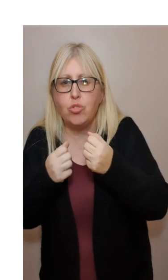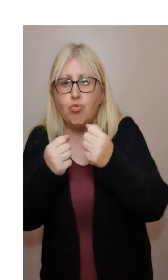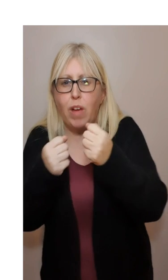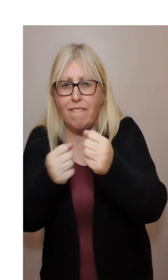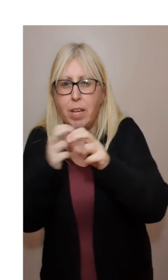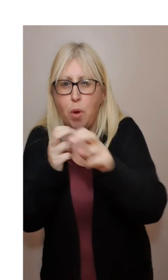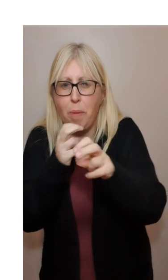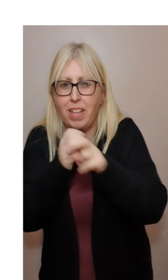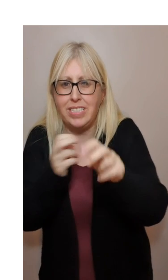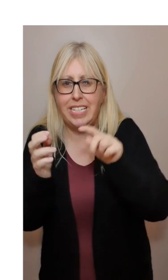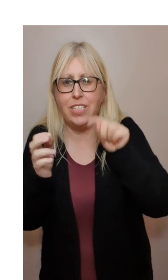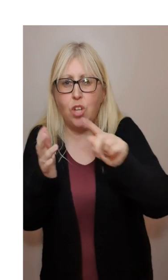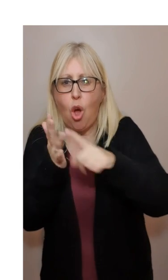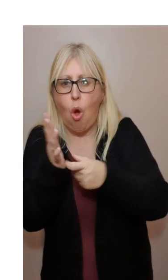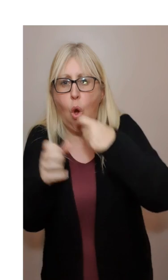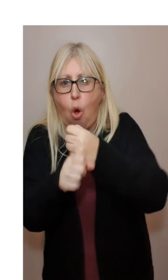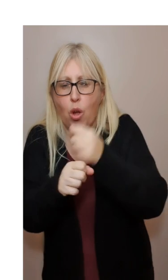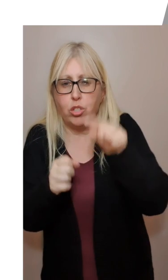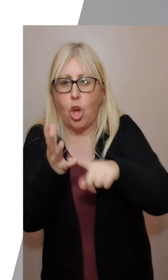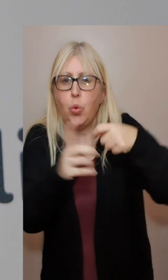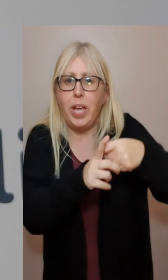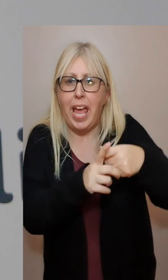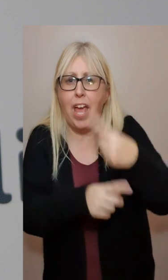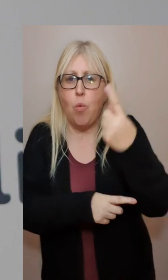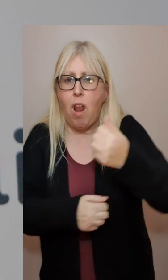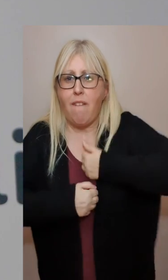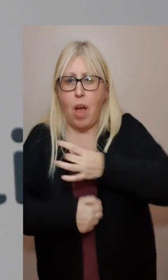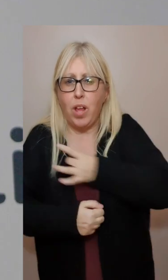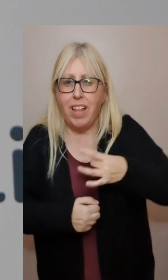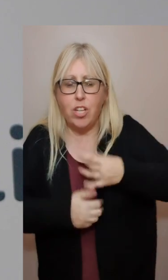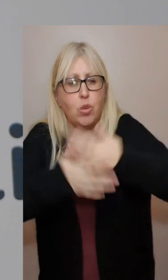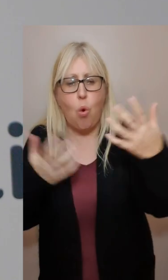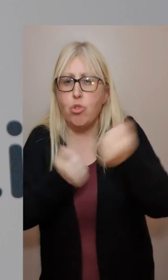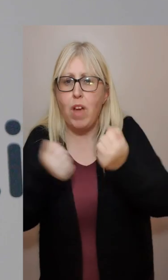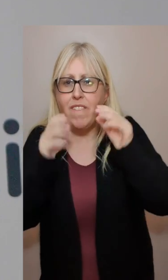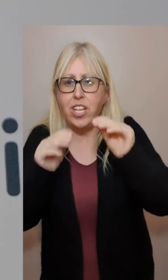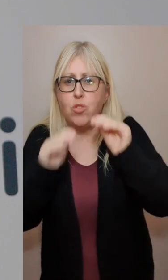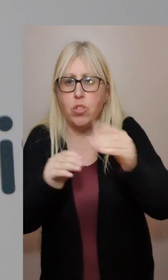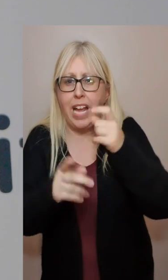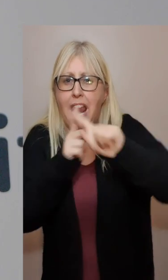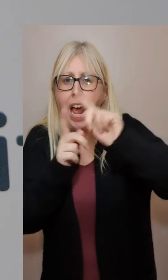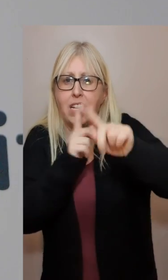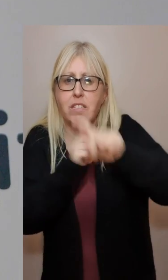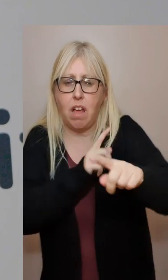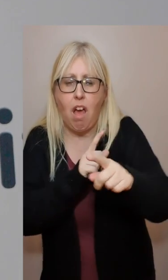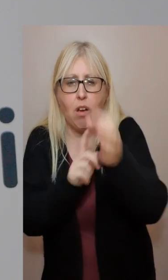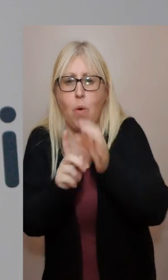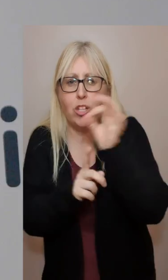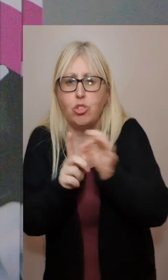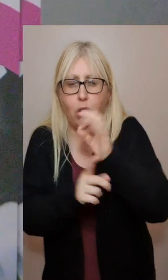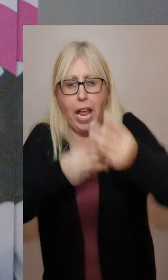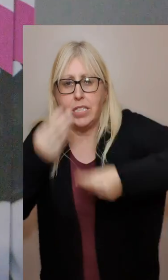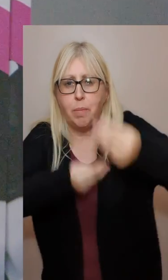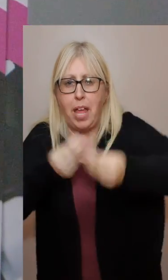info@drivemobility.org.uk, and one of our clinicians or driving instructors will be able to answer any of your questions and explain the main process involved in a